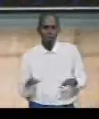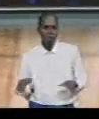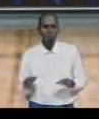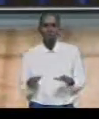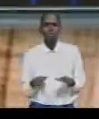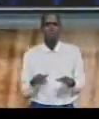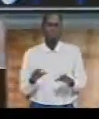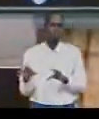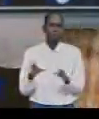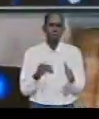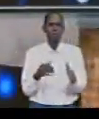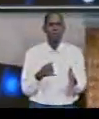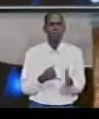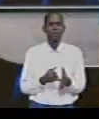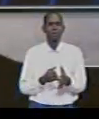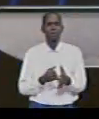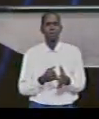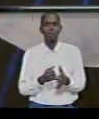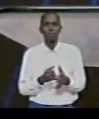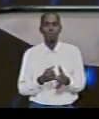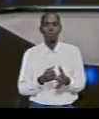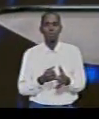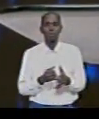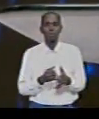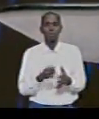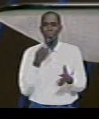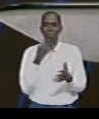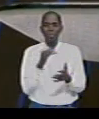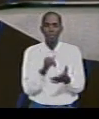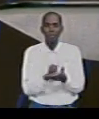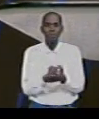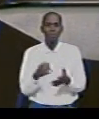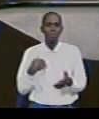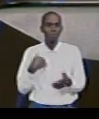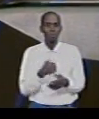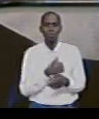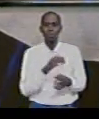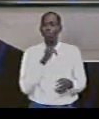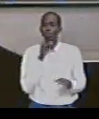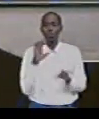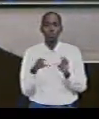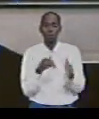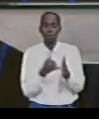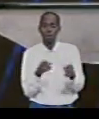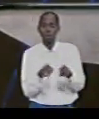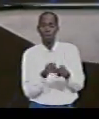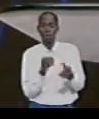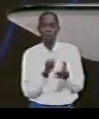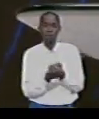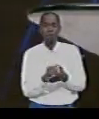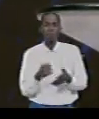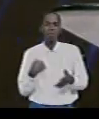for the faith once delivered unto the saints. They say we shouldn't do it like that. We should say,